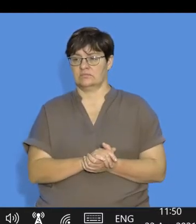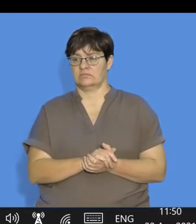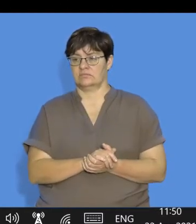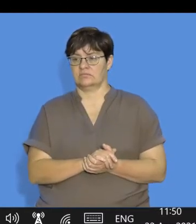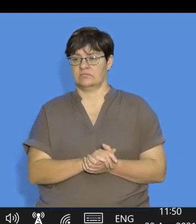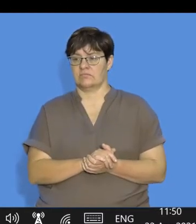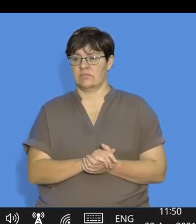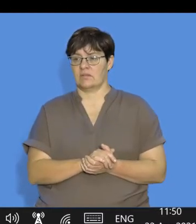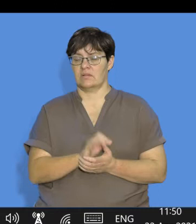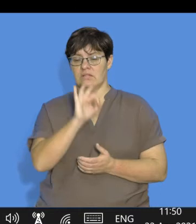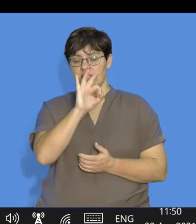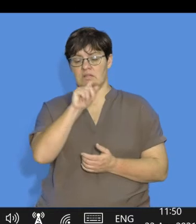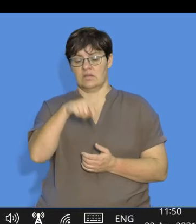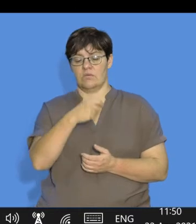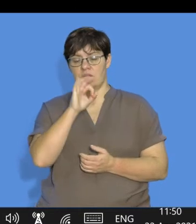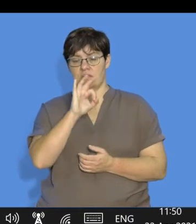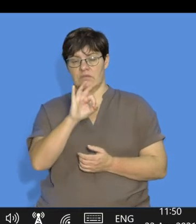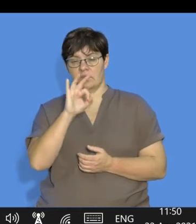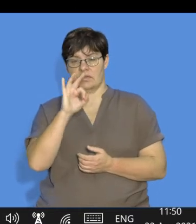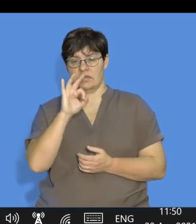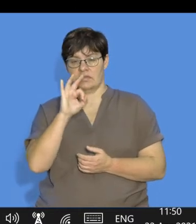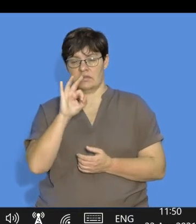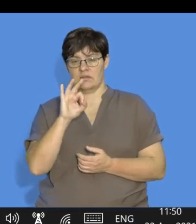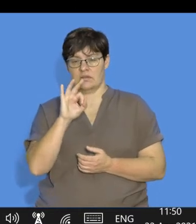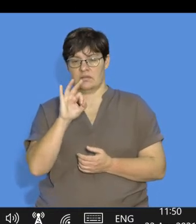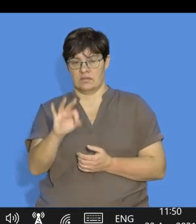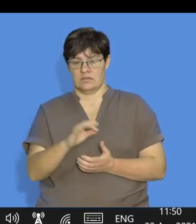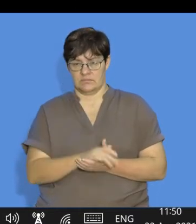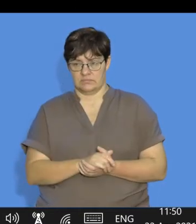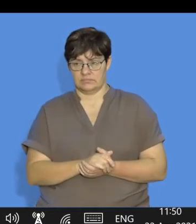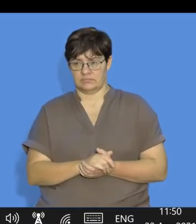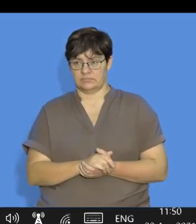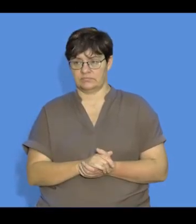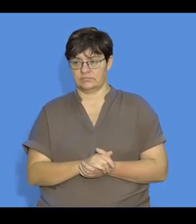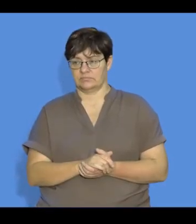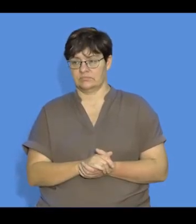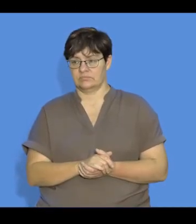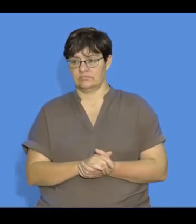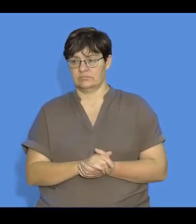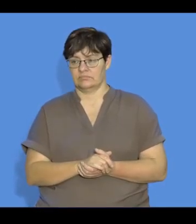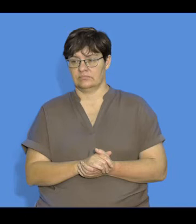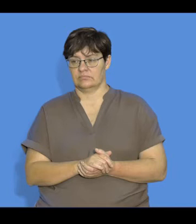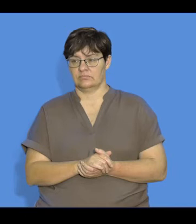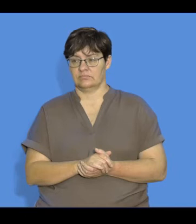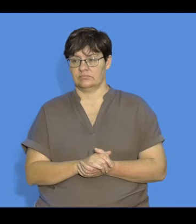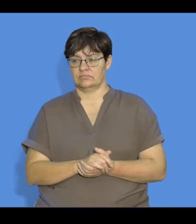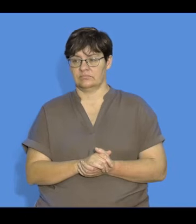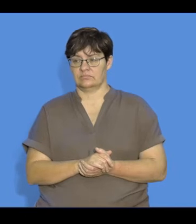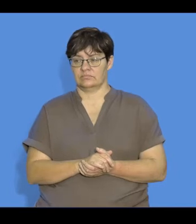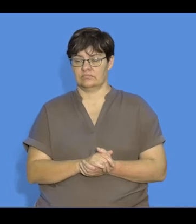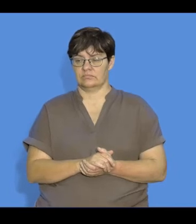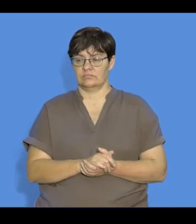our equivalent resistance is 3,33, right? So that's